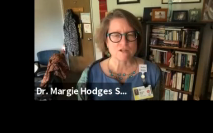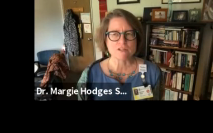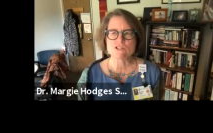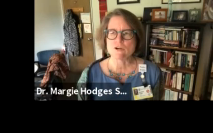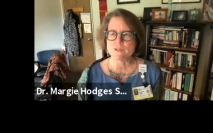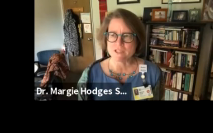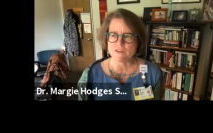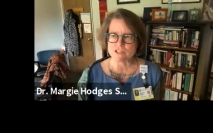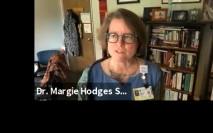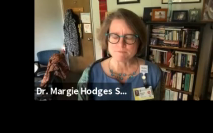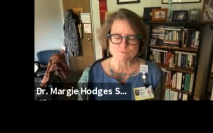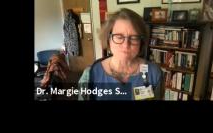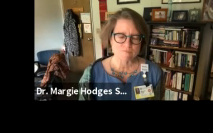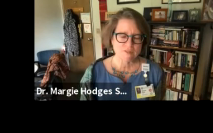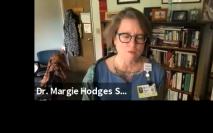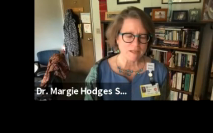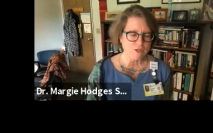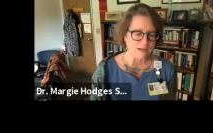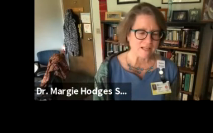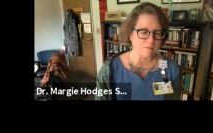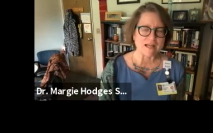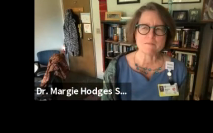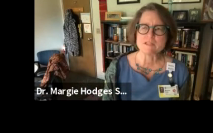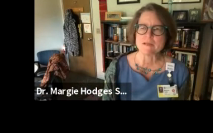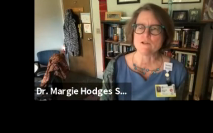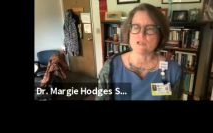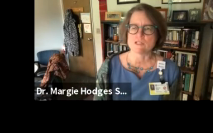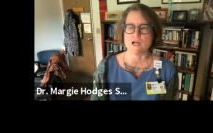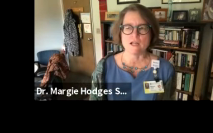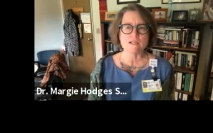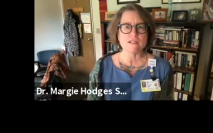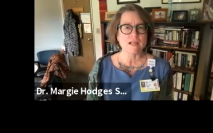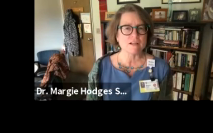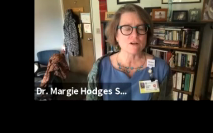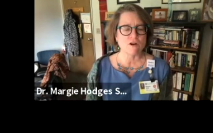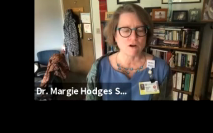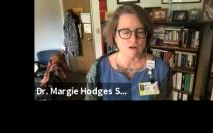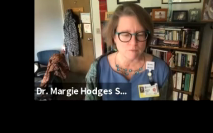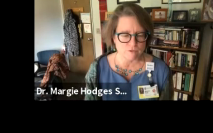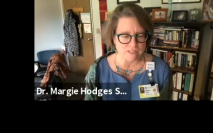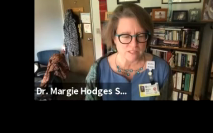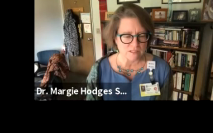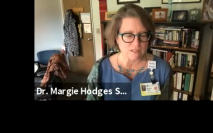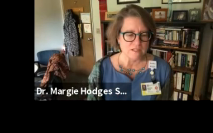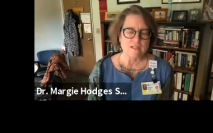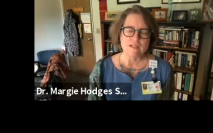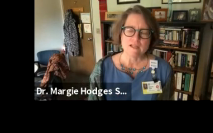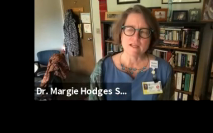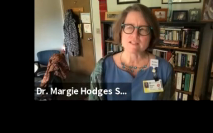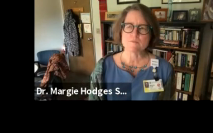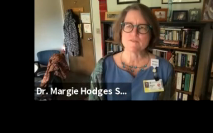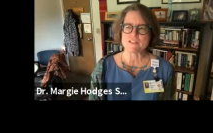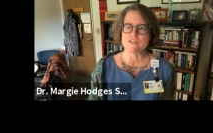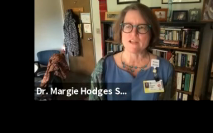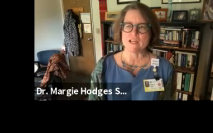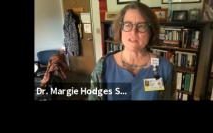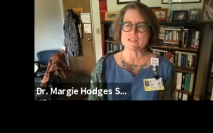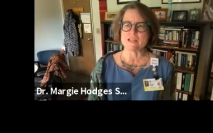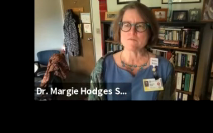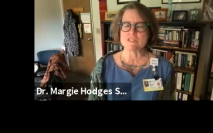And so I'm going to start with a confession about who I am. I am somebody who does not like horror movies. And as a